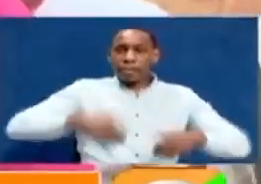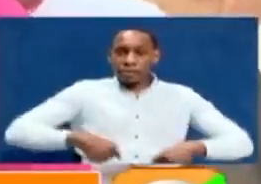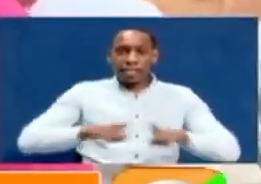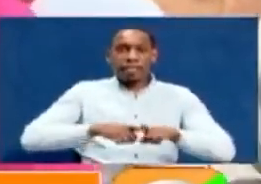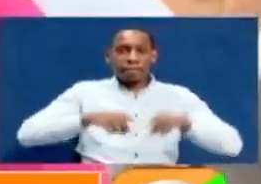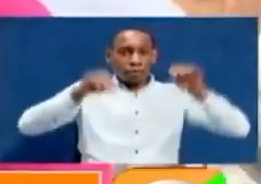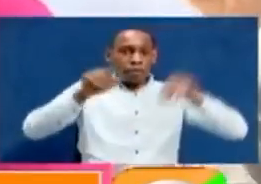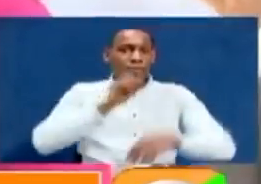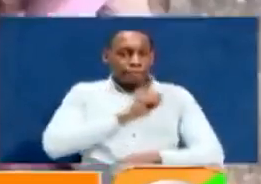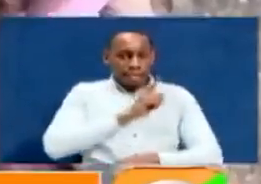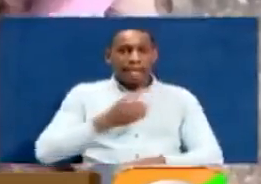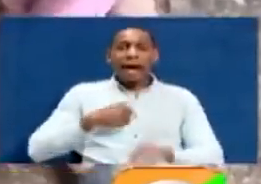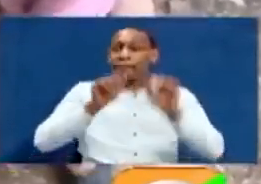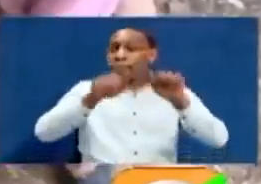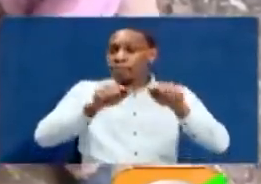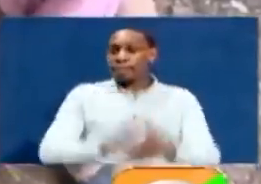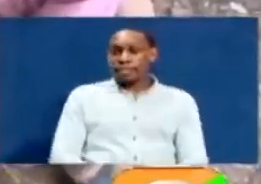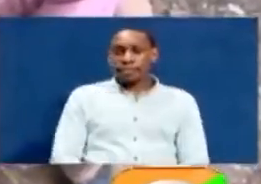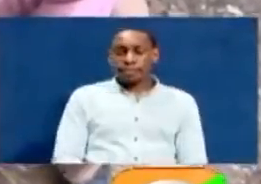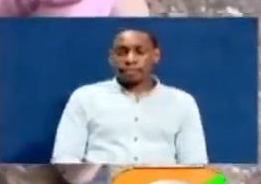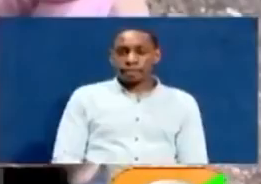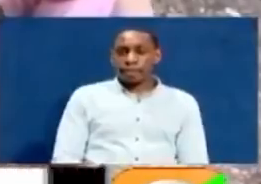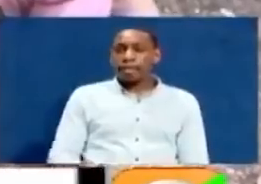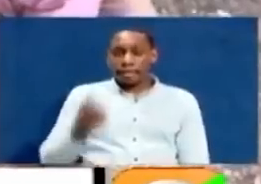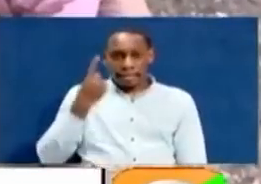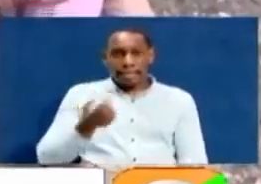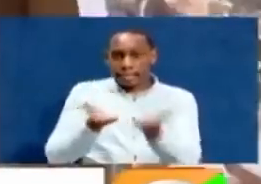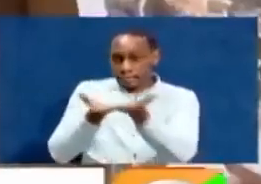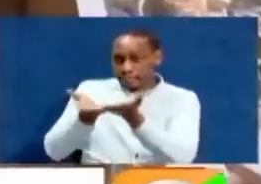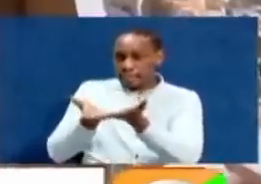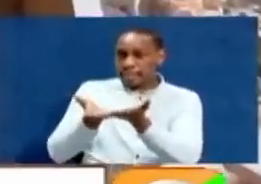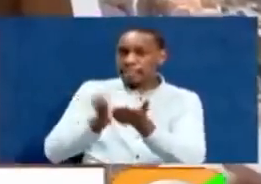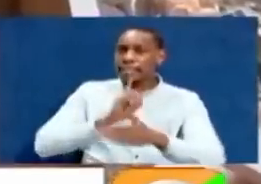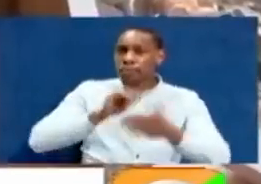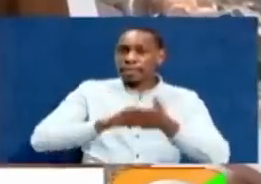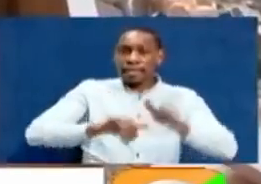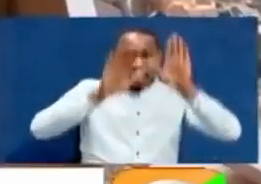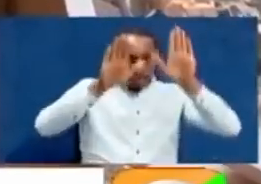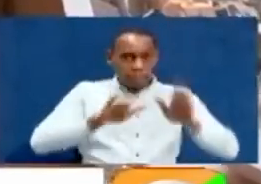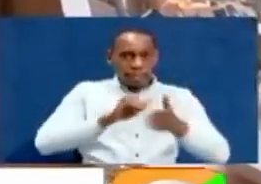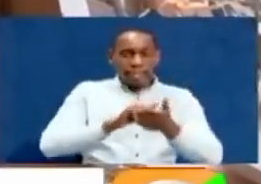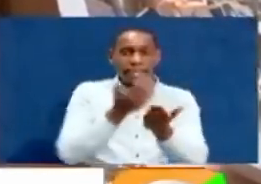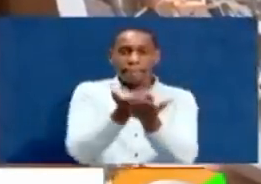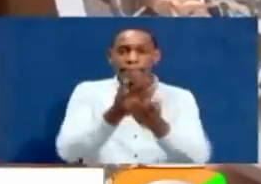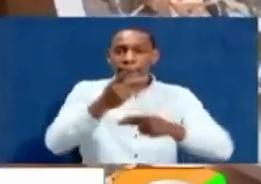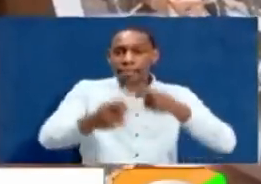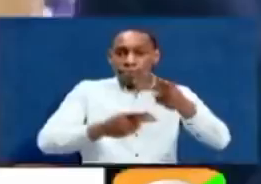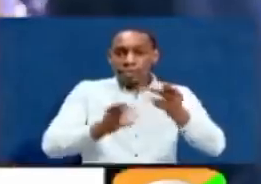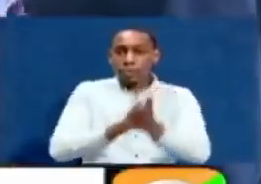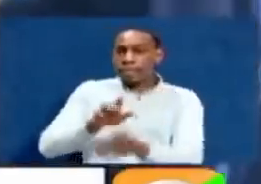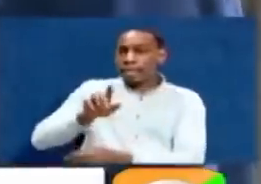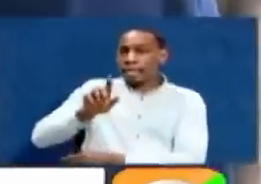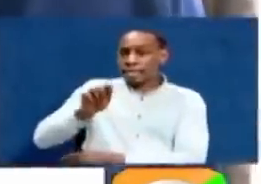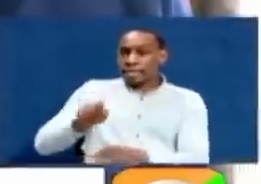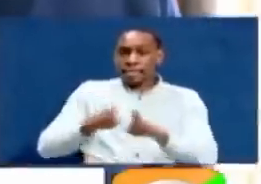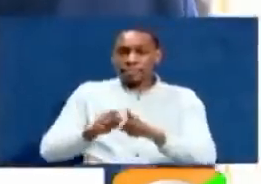pia tulikuwa na hayo na tulikuwa na hayo capability. His understanding of business, he says, was crucial for the bidding process or tendering.